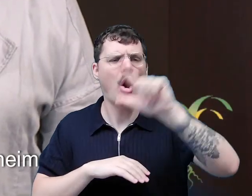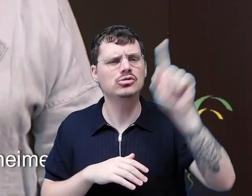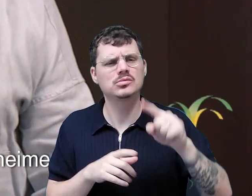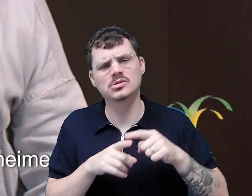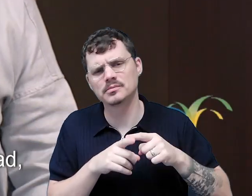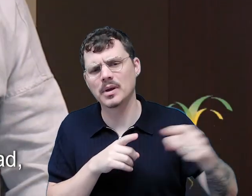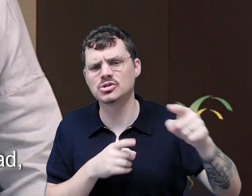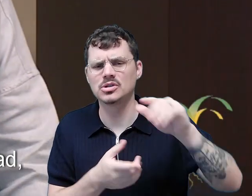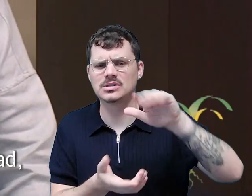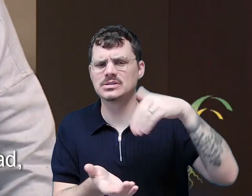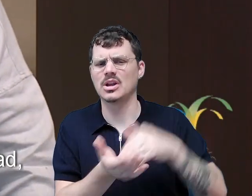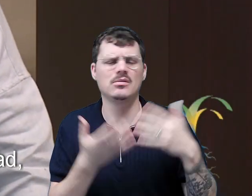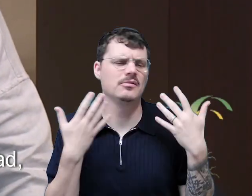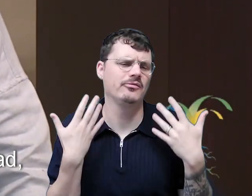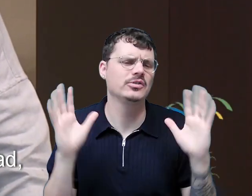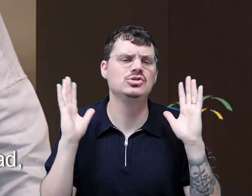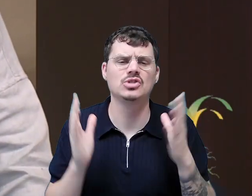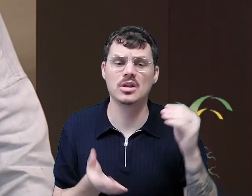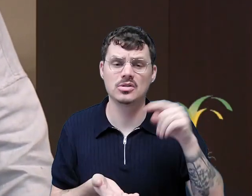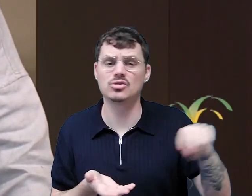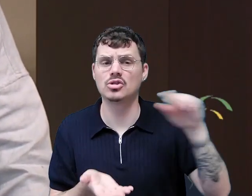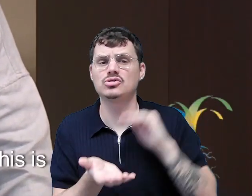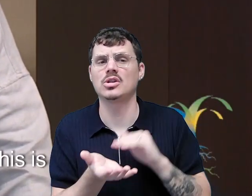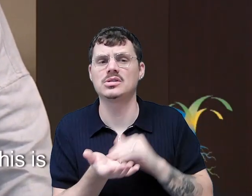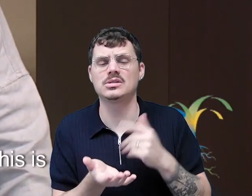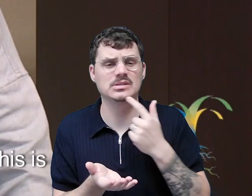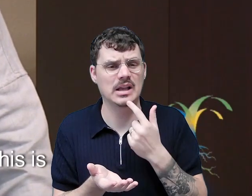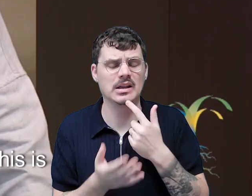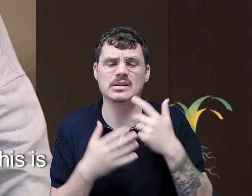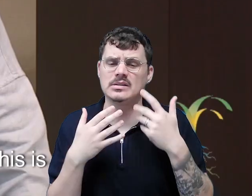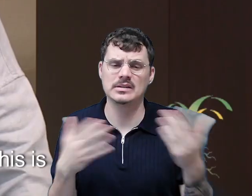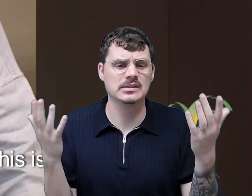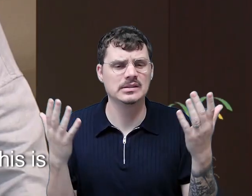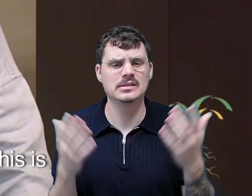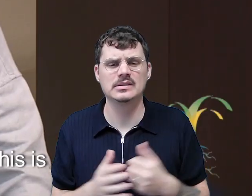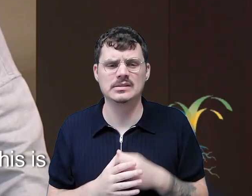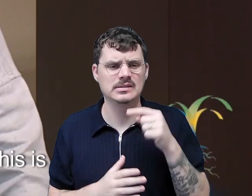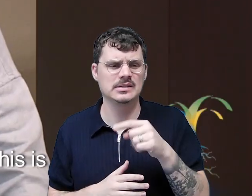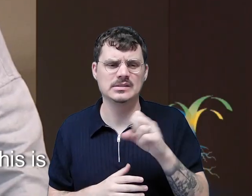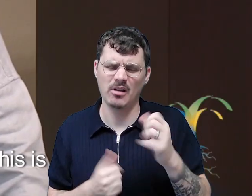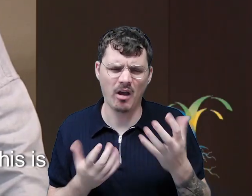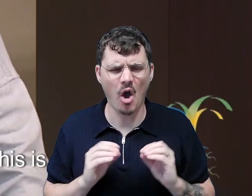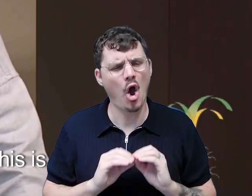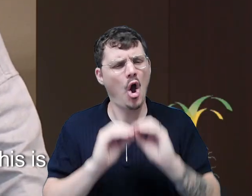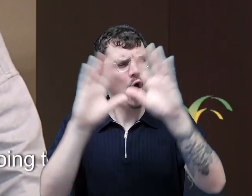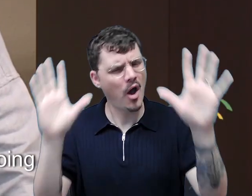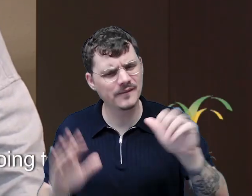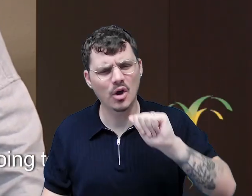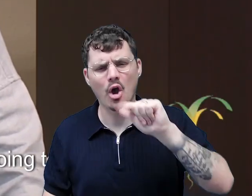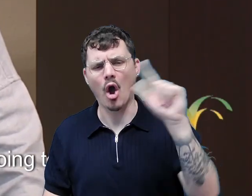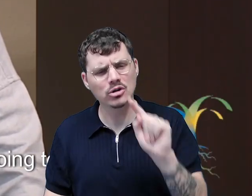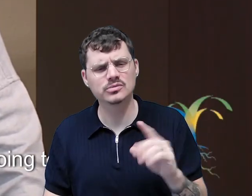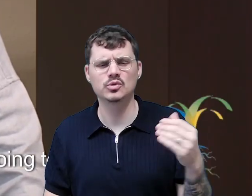an Alzheimer's specialty center, which they had. And the doctors there say, well, this is